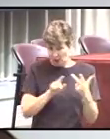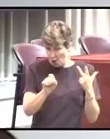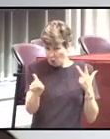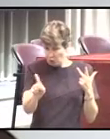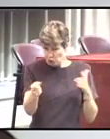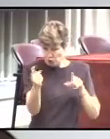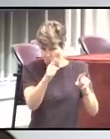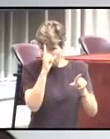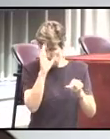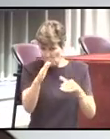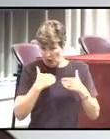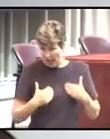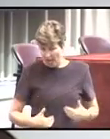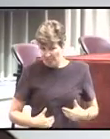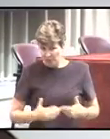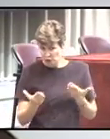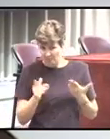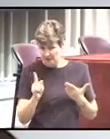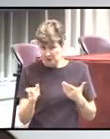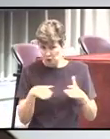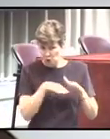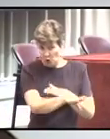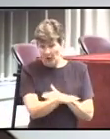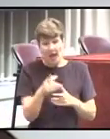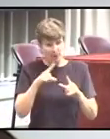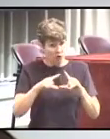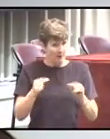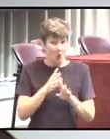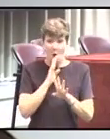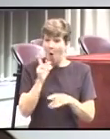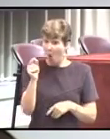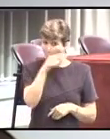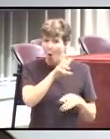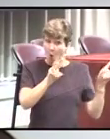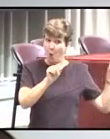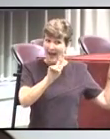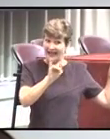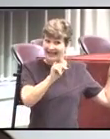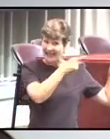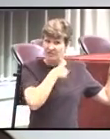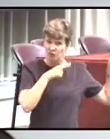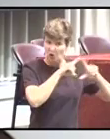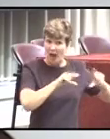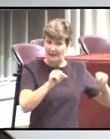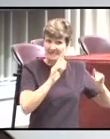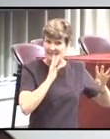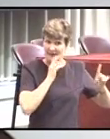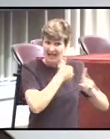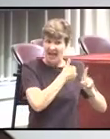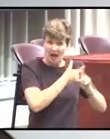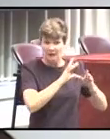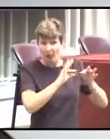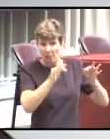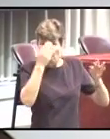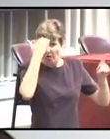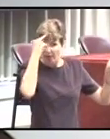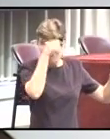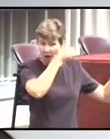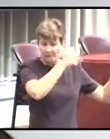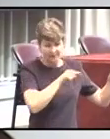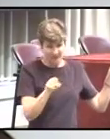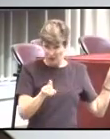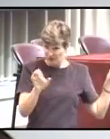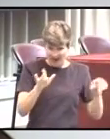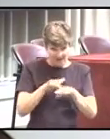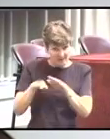you go to get your health service? And the Japanese says, oh, in Waikiki, there's that Japanese speaking, da da da da. And I said,